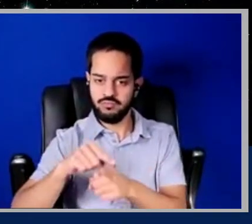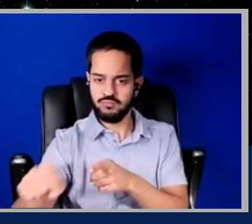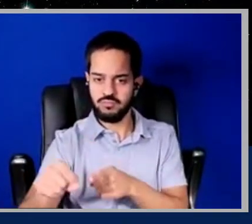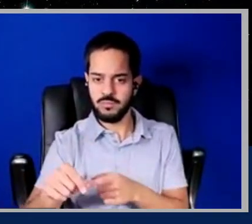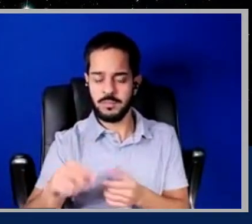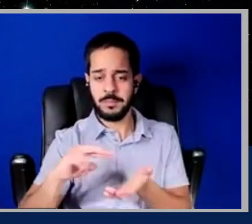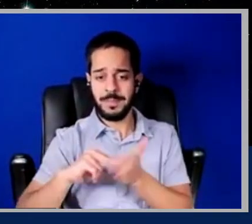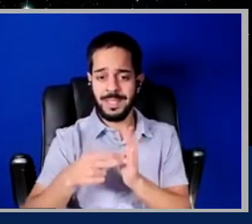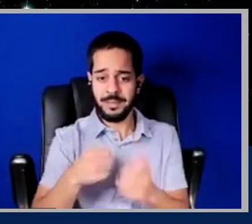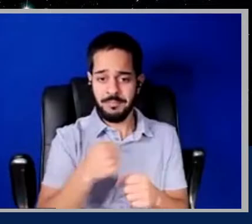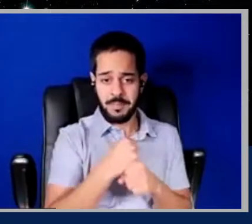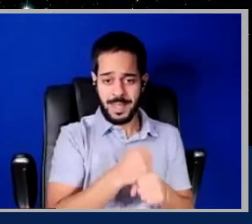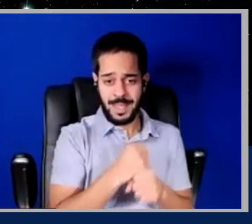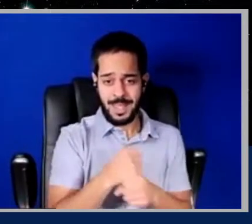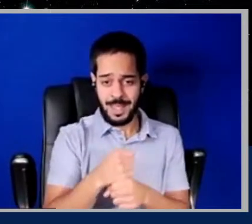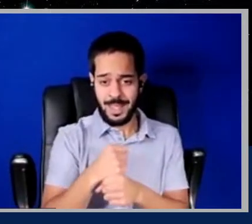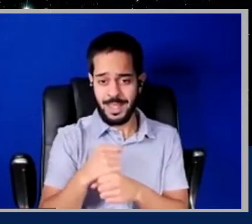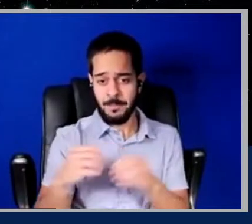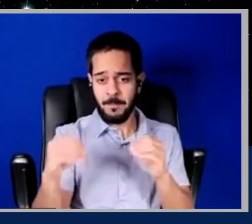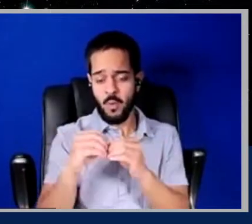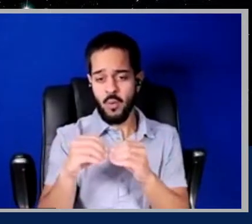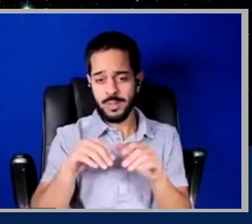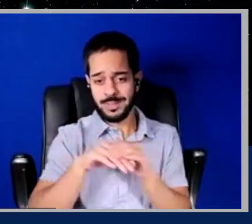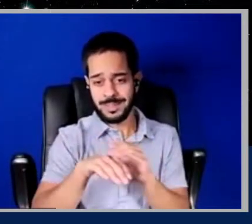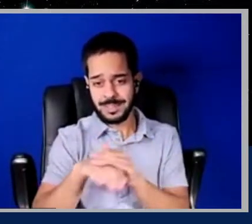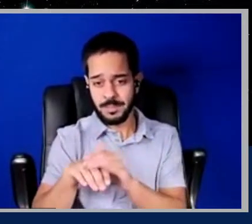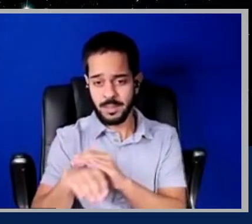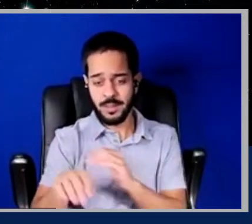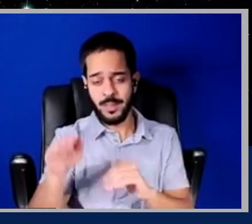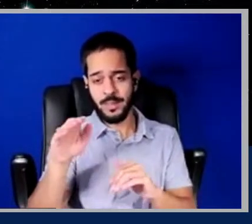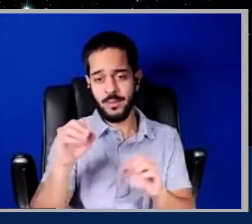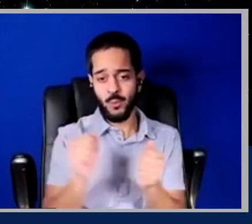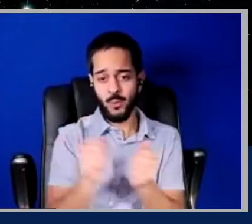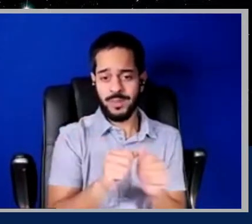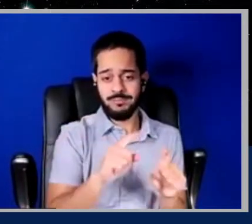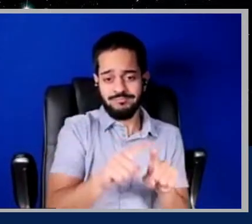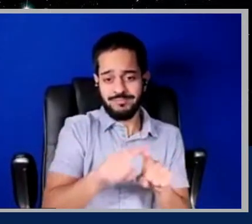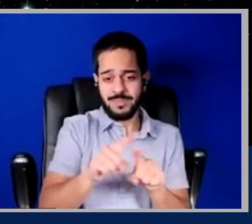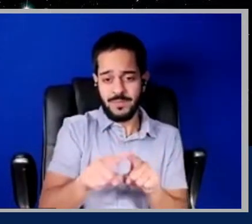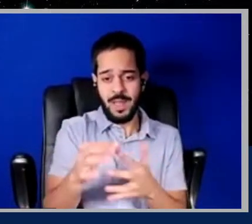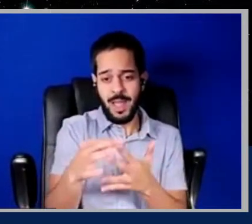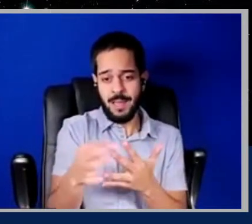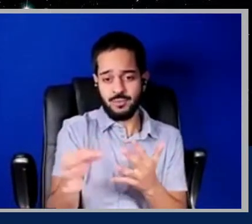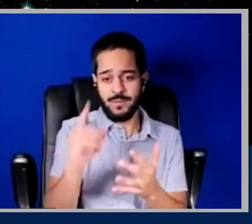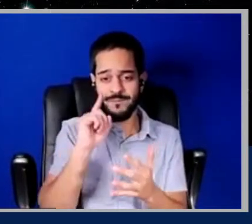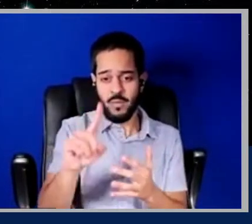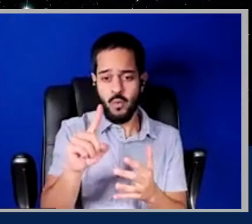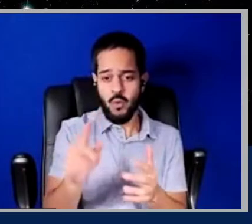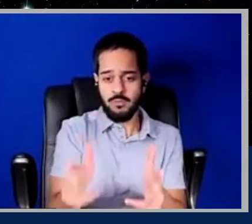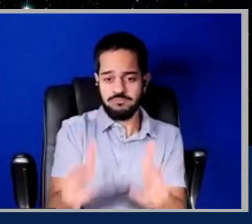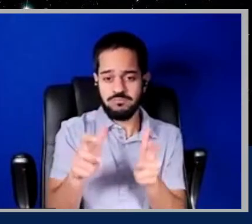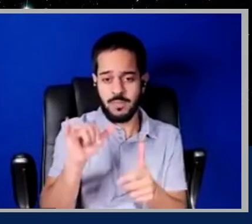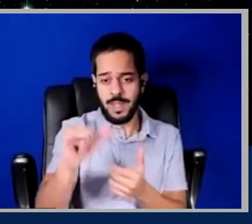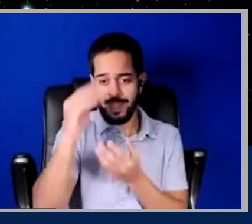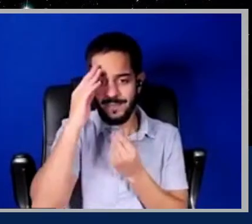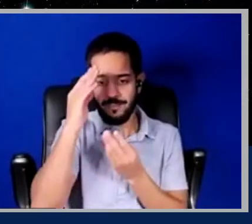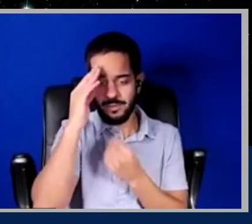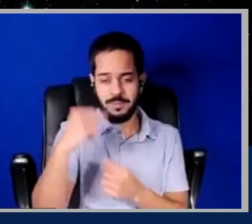scientific models accessible in more than one way is it's a really important part, I think, of like the scientific